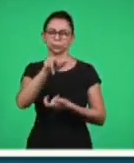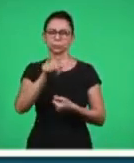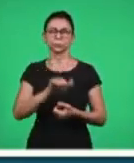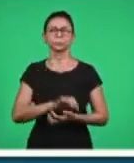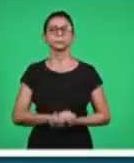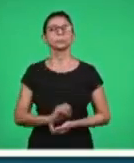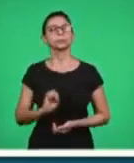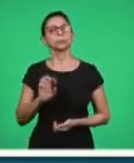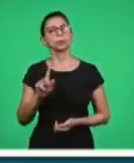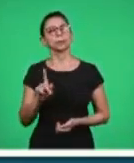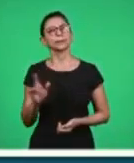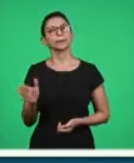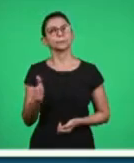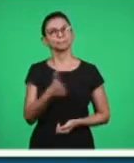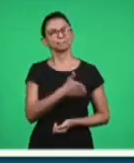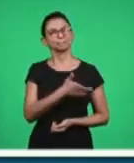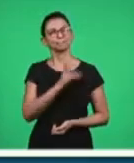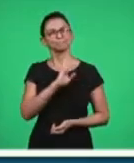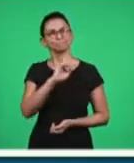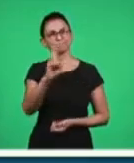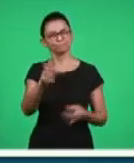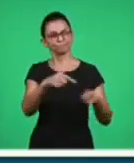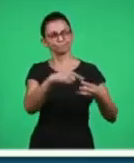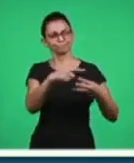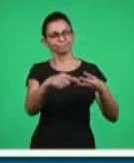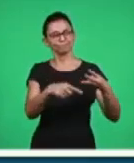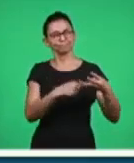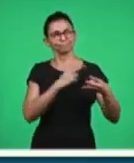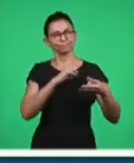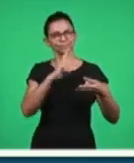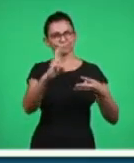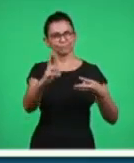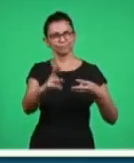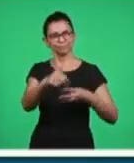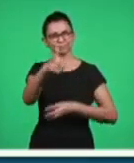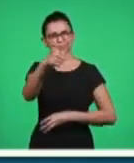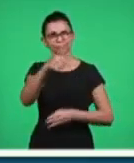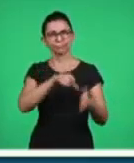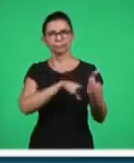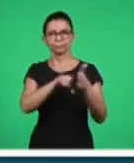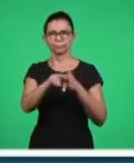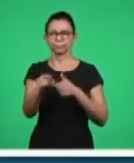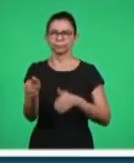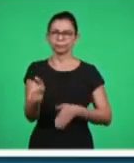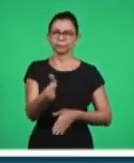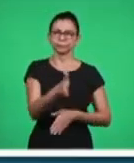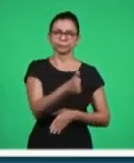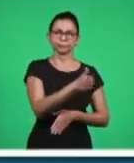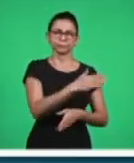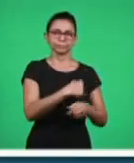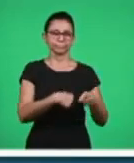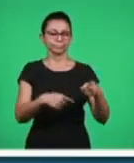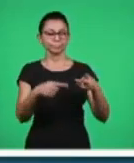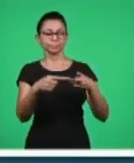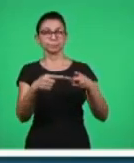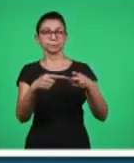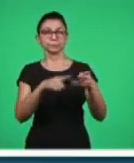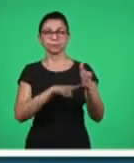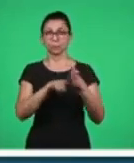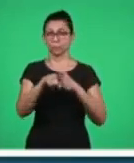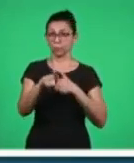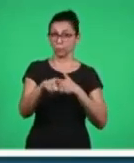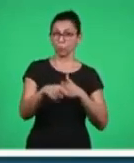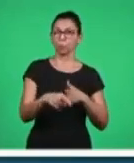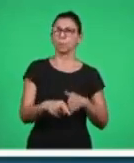of heaven to the other. Amen. Those were the answers to the first question. So now let's go to the second